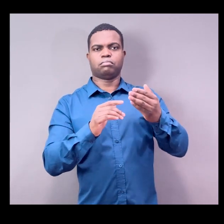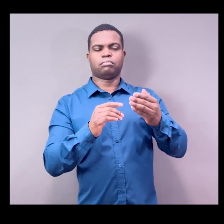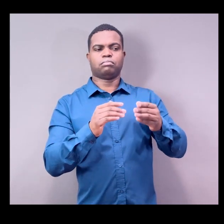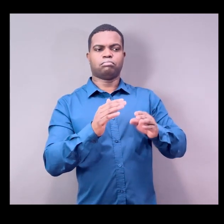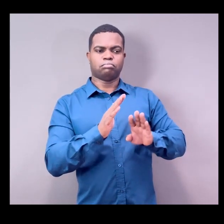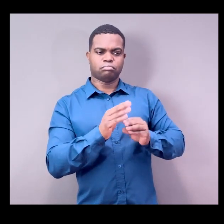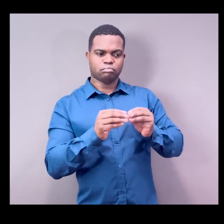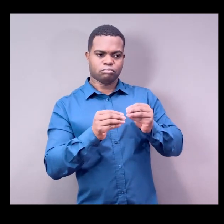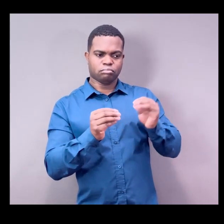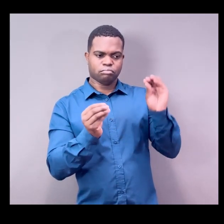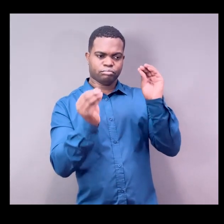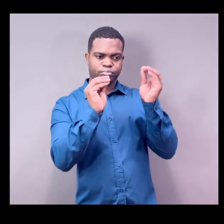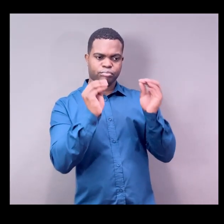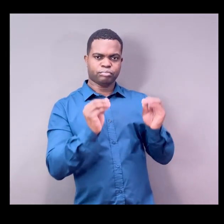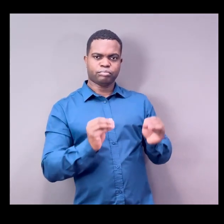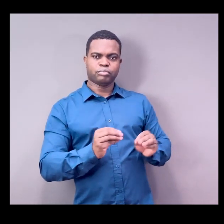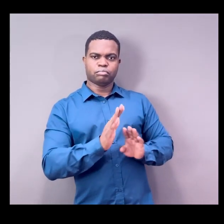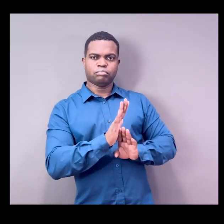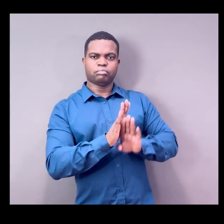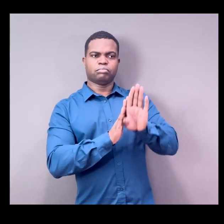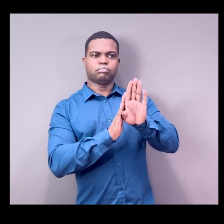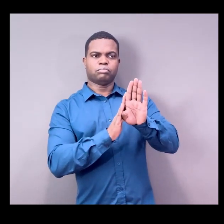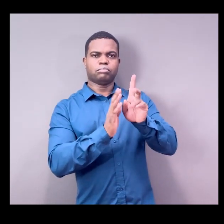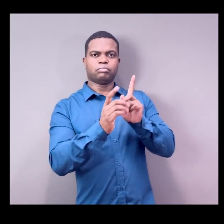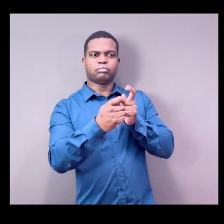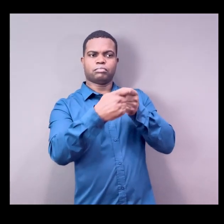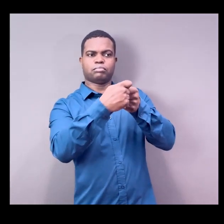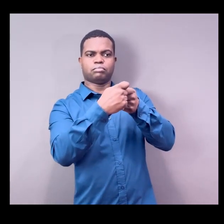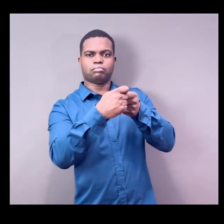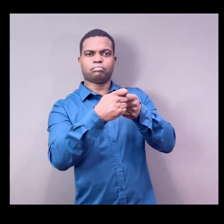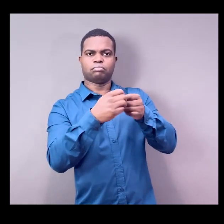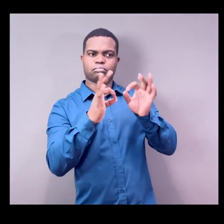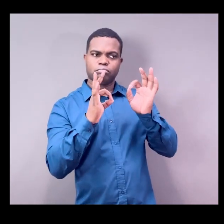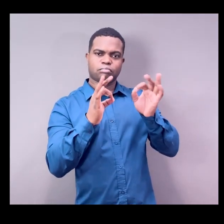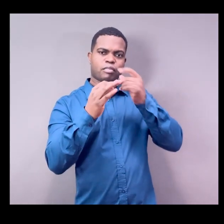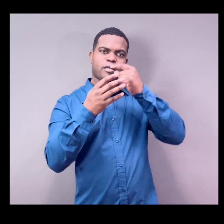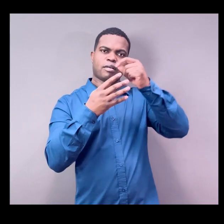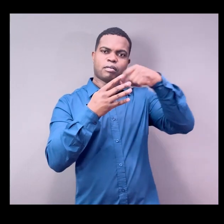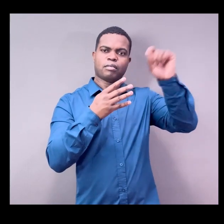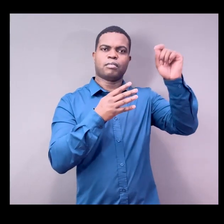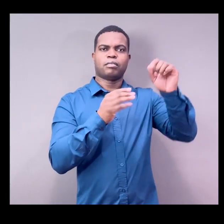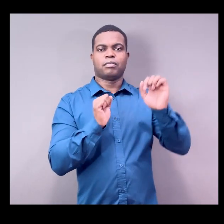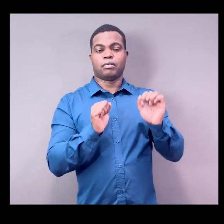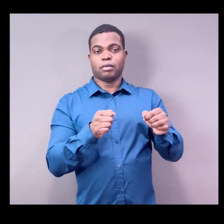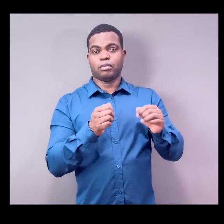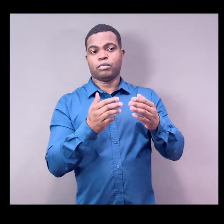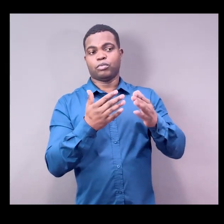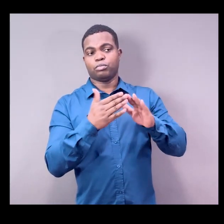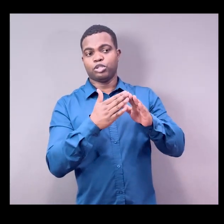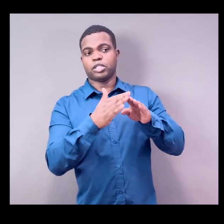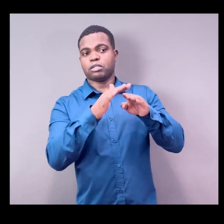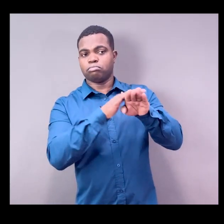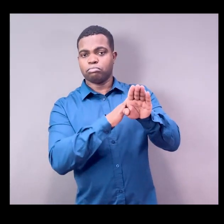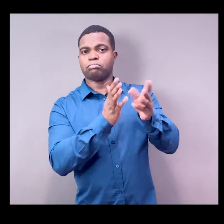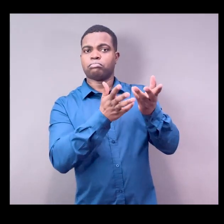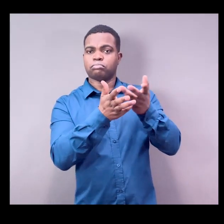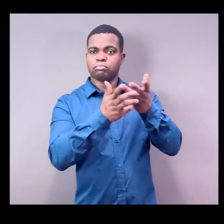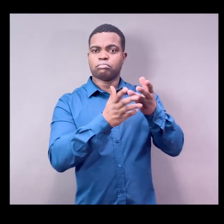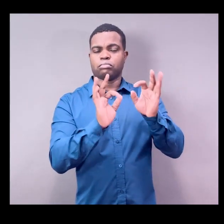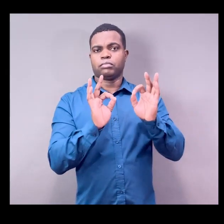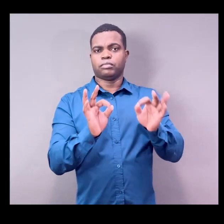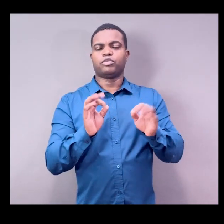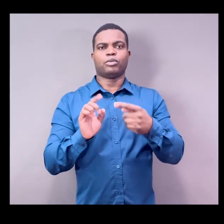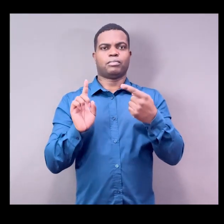initiative you have developed. So SWOT matrix is a technique that is used to perform